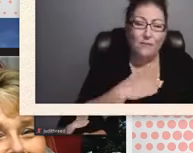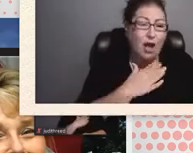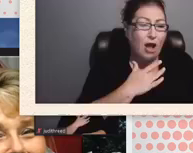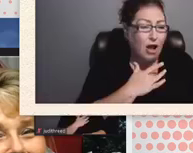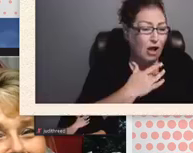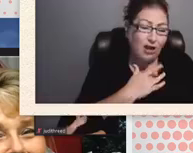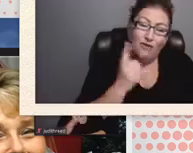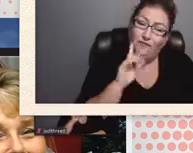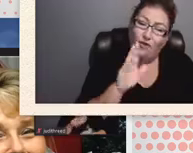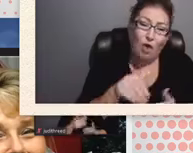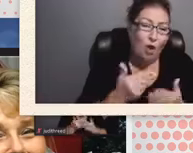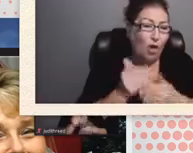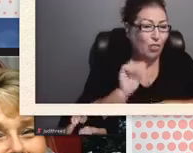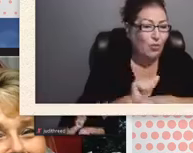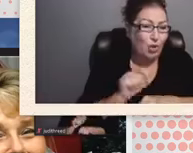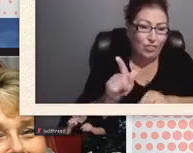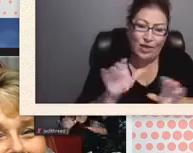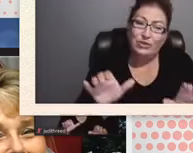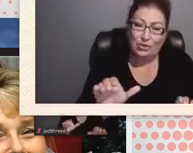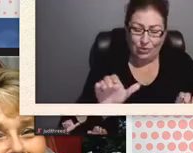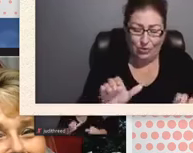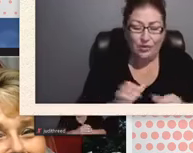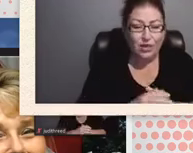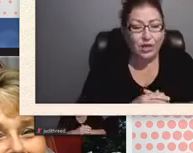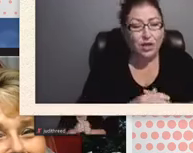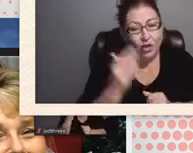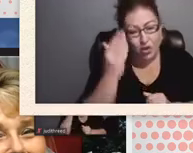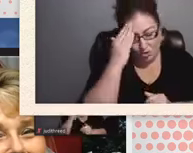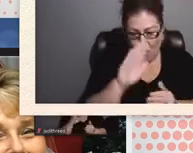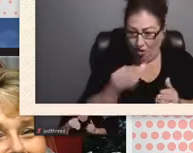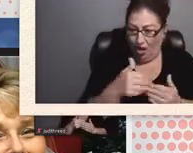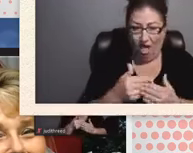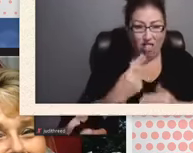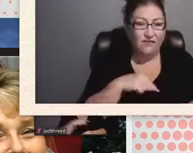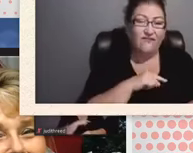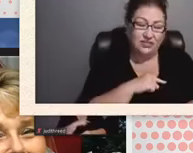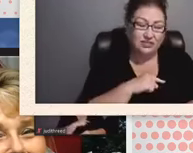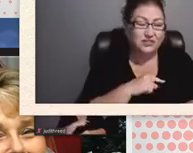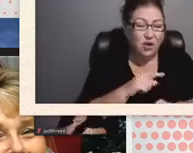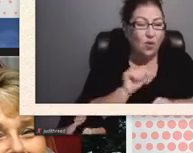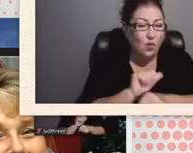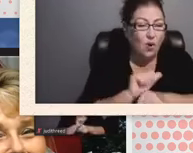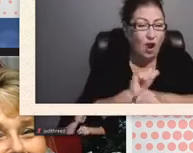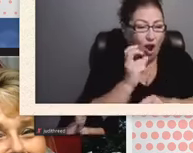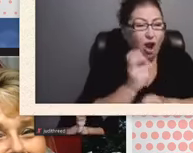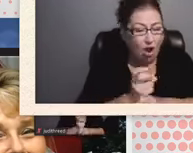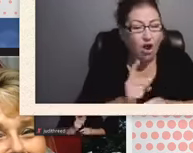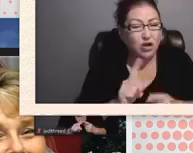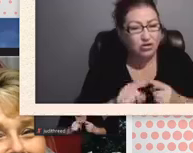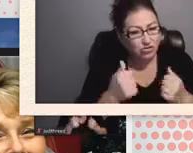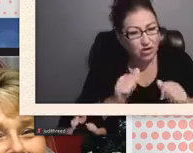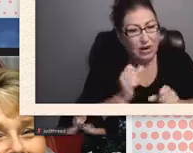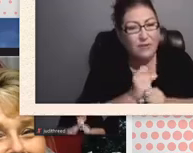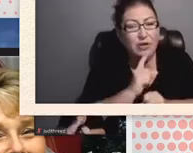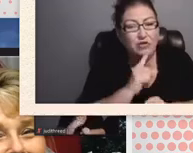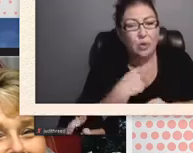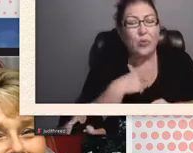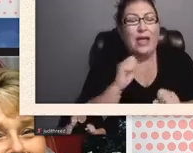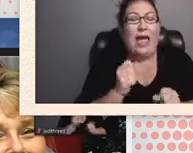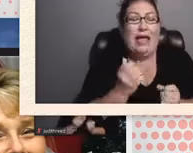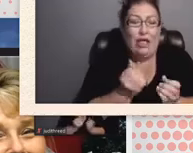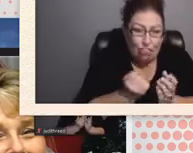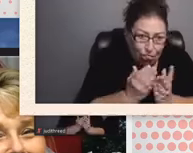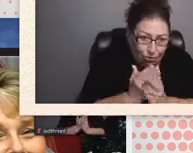of the work that they do. You know, all of us are working hard to try to make sure that we can get through this challenge. It